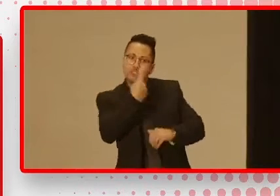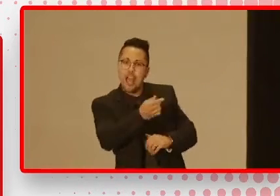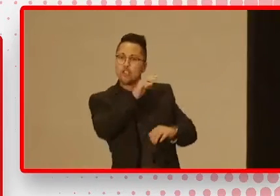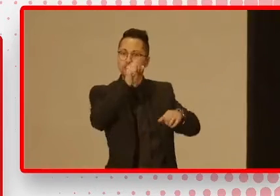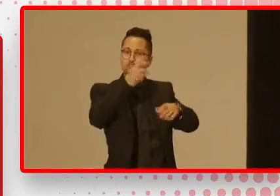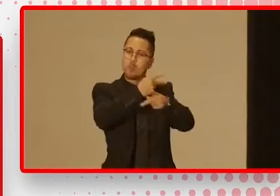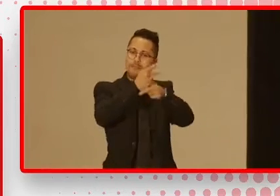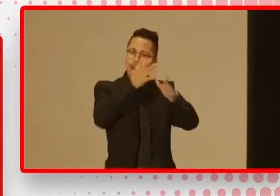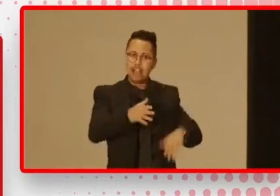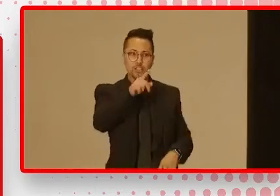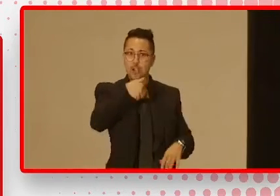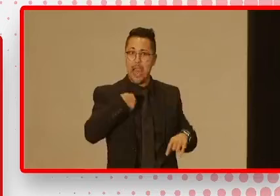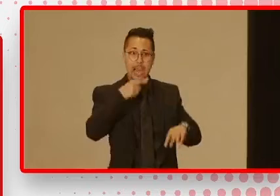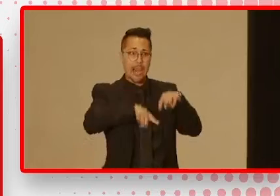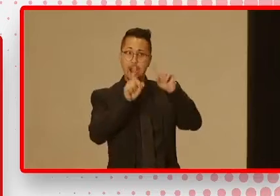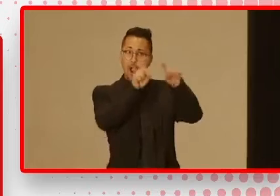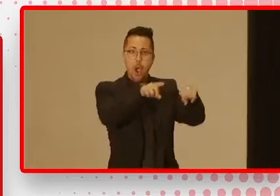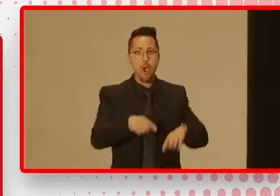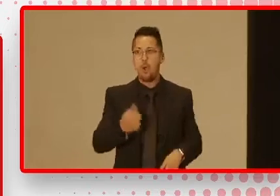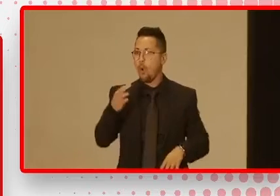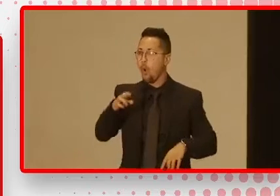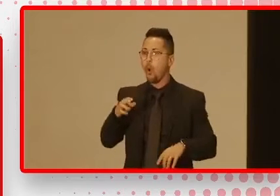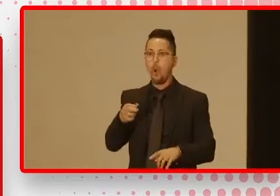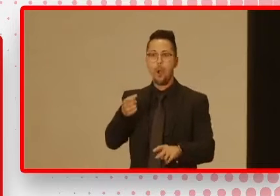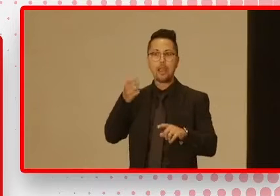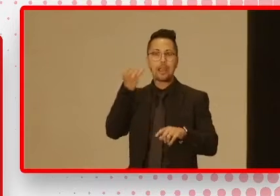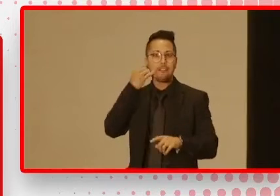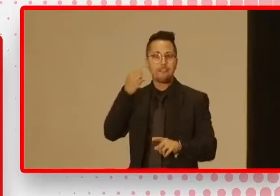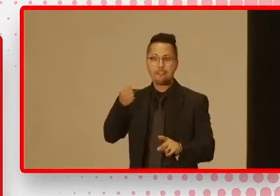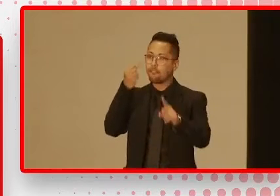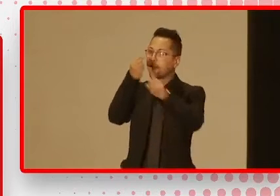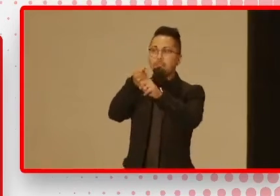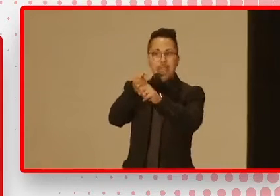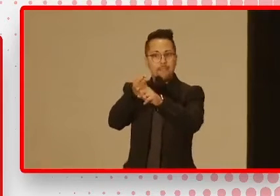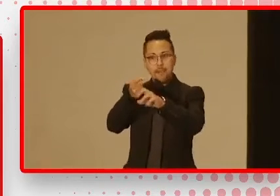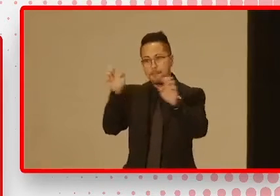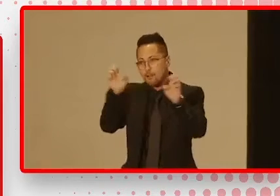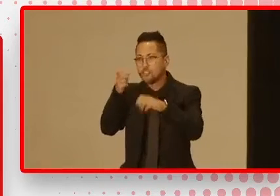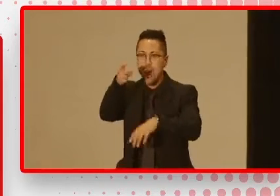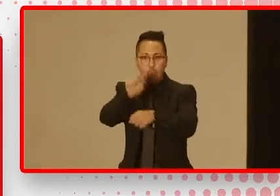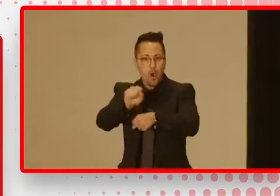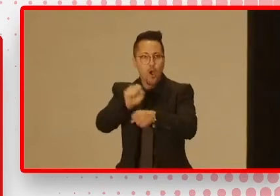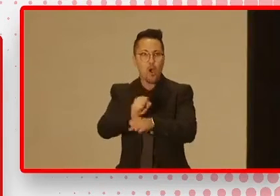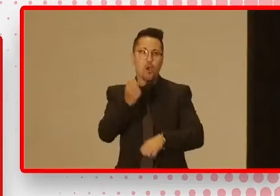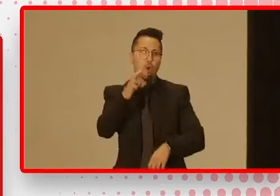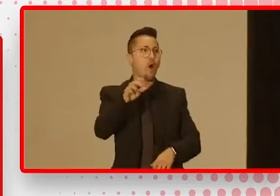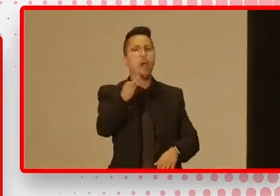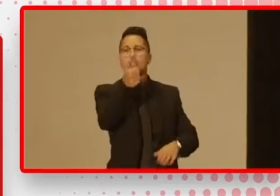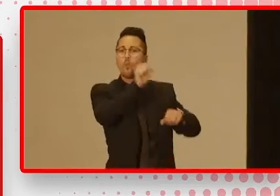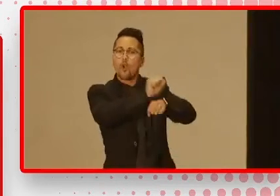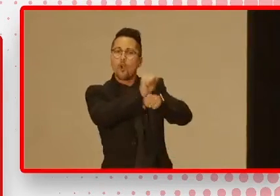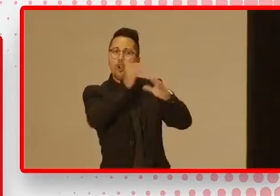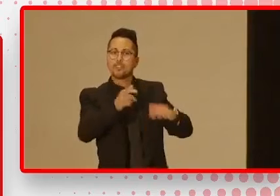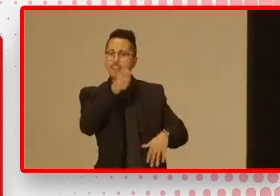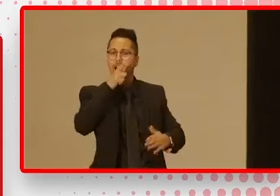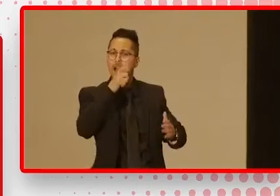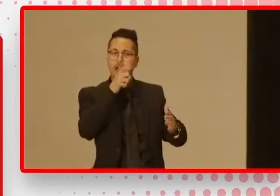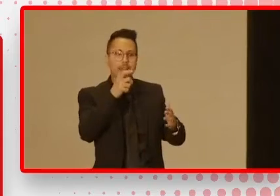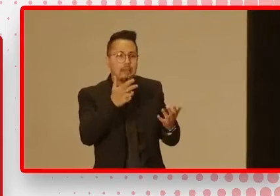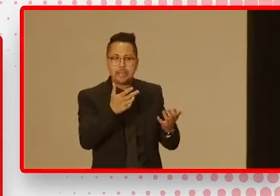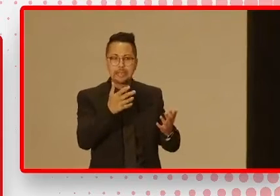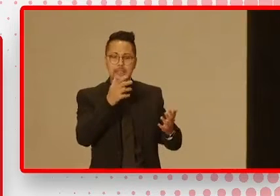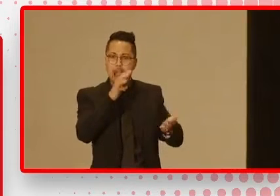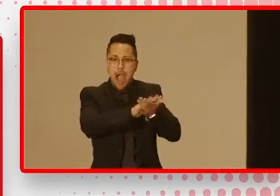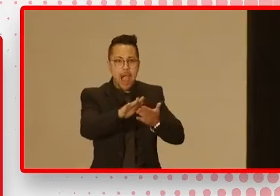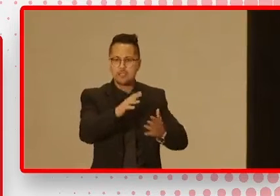happens if you were sick at work? What happens if someone at work was not nice to you? You know, we try to work with them on here's how you